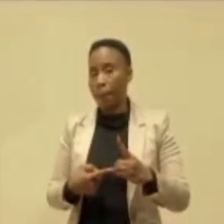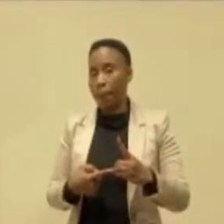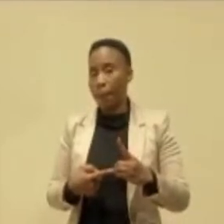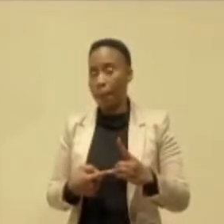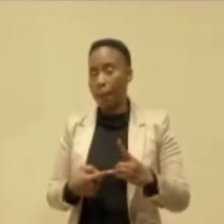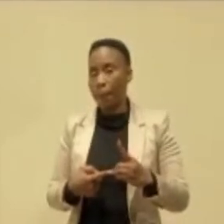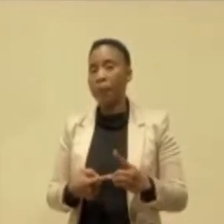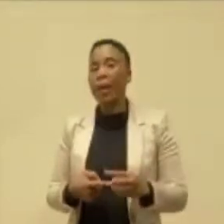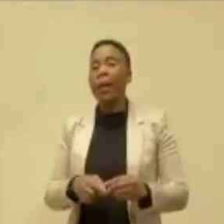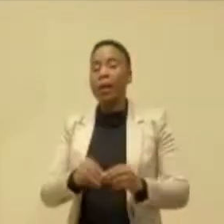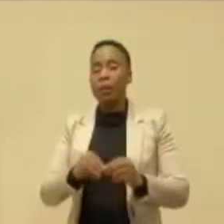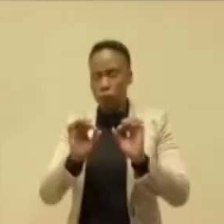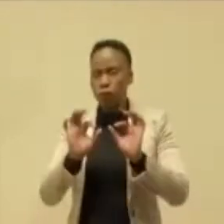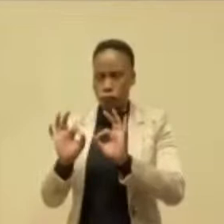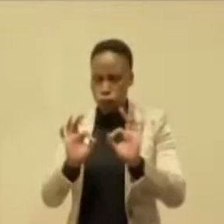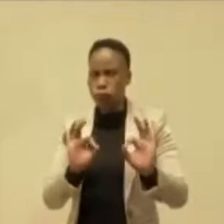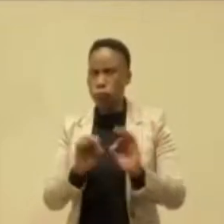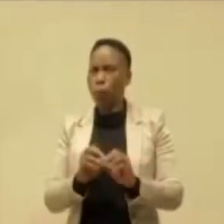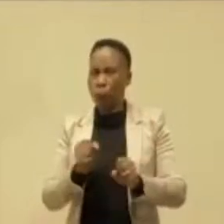businesses